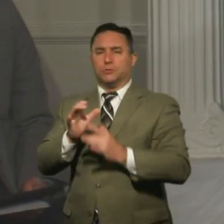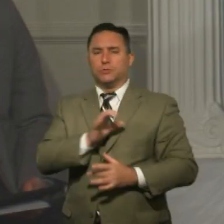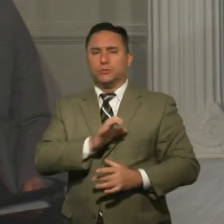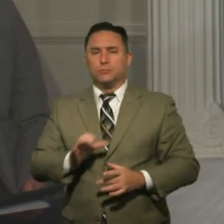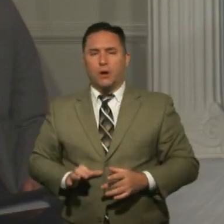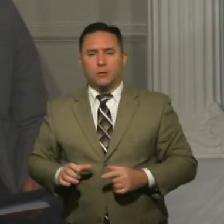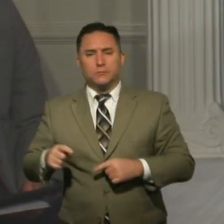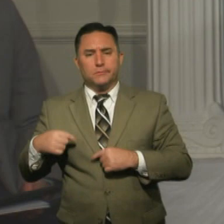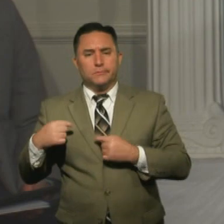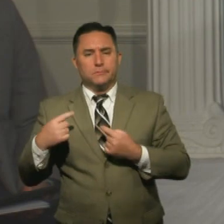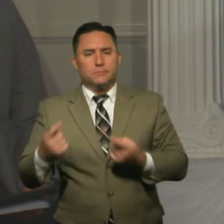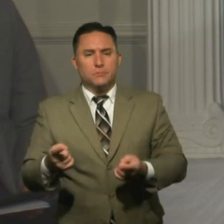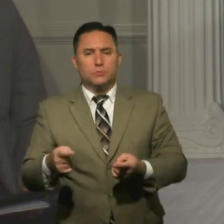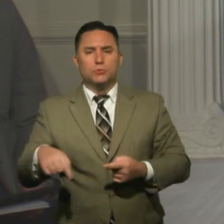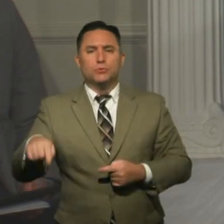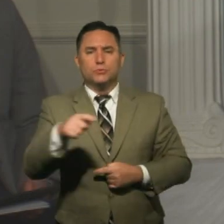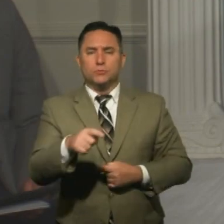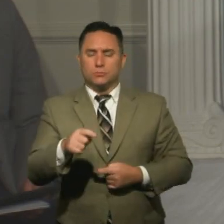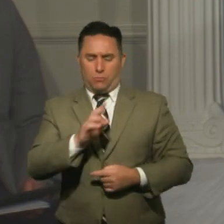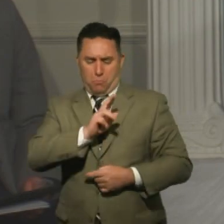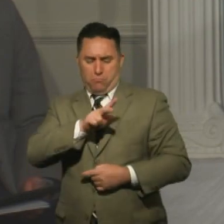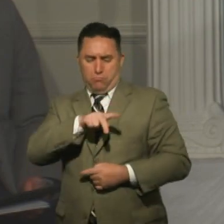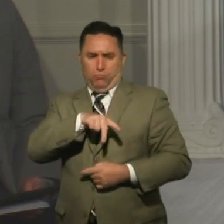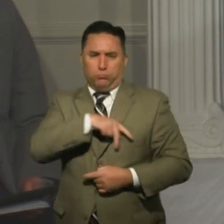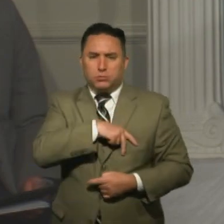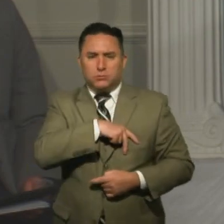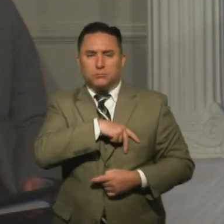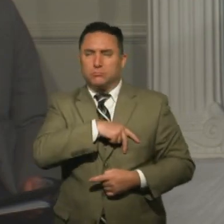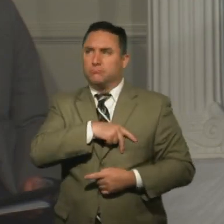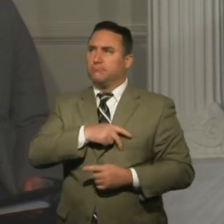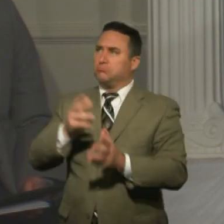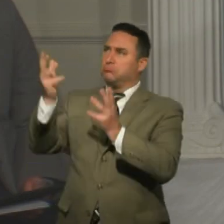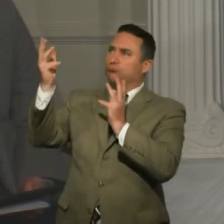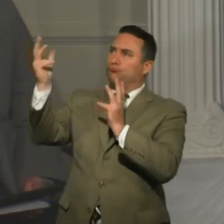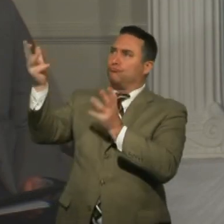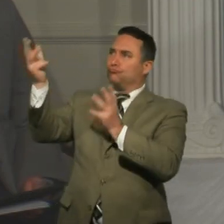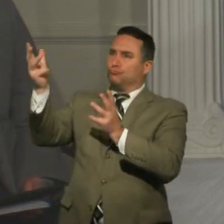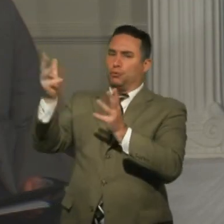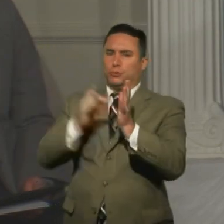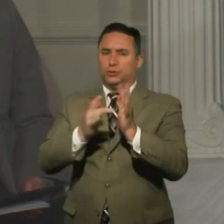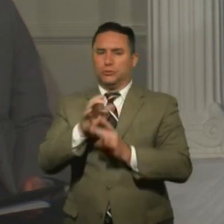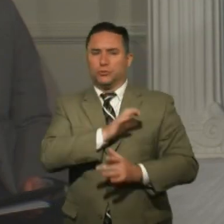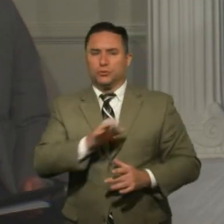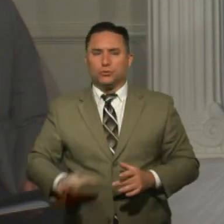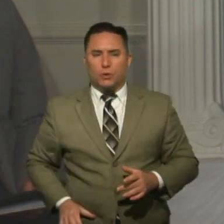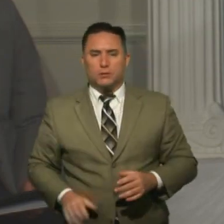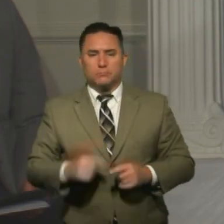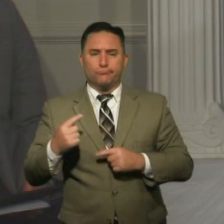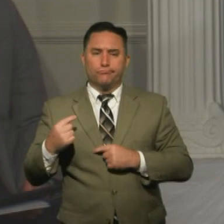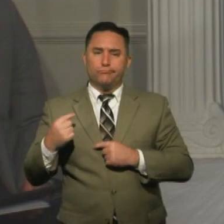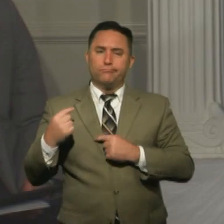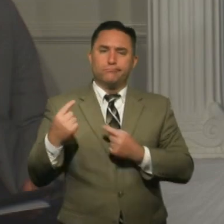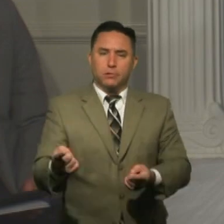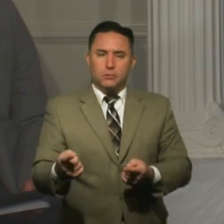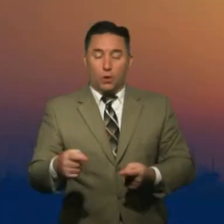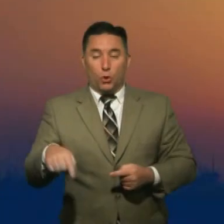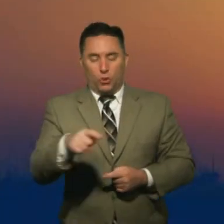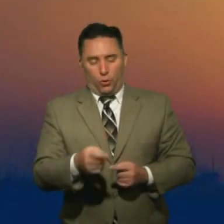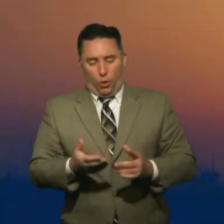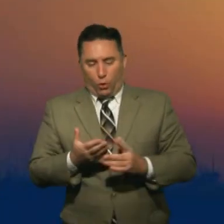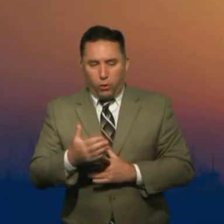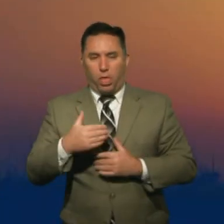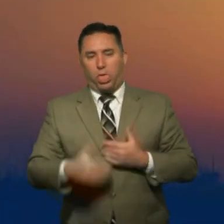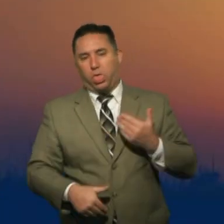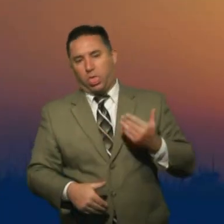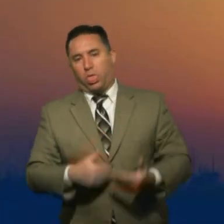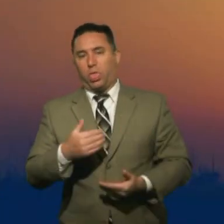Christ? When's the last time you had a personal conversation with Jesus Christ? Are you going through the